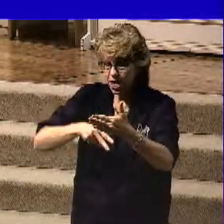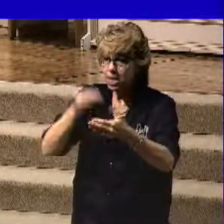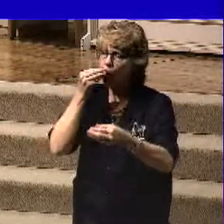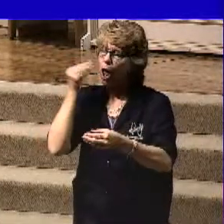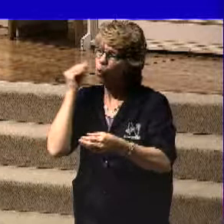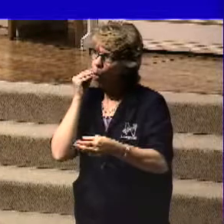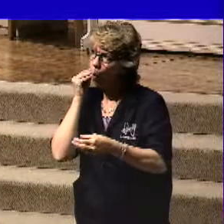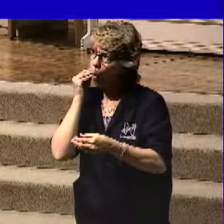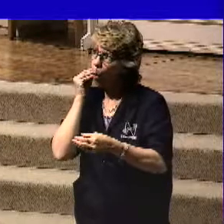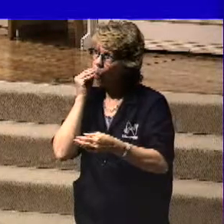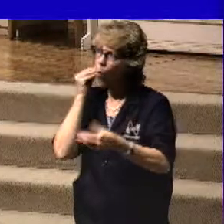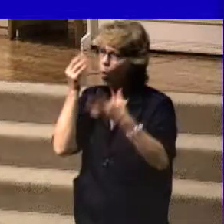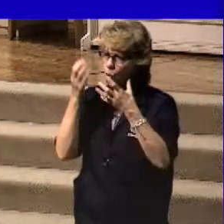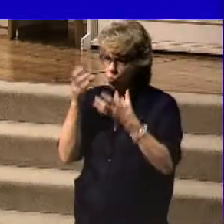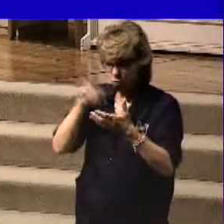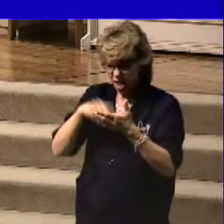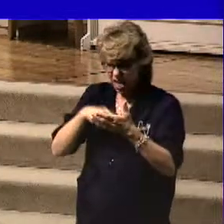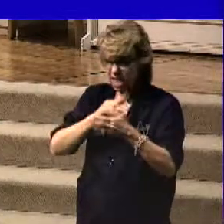passage,